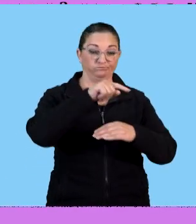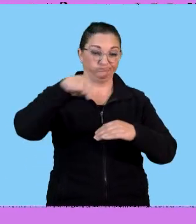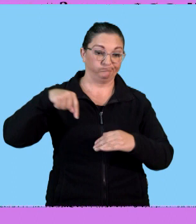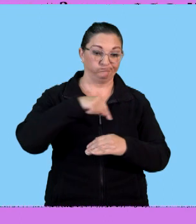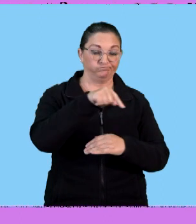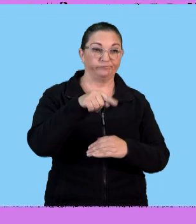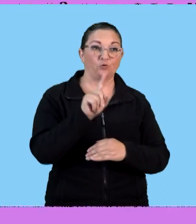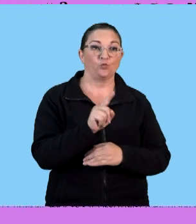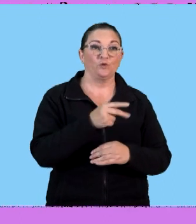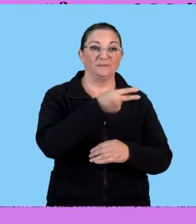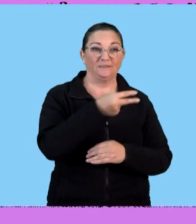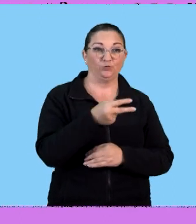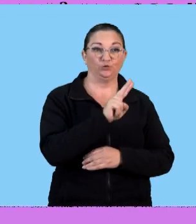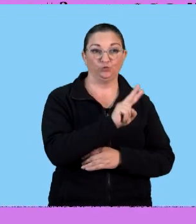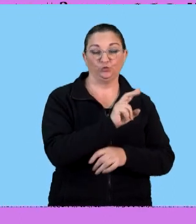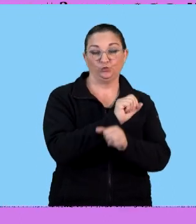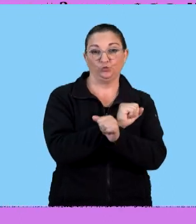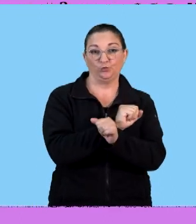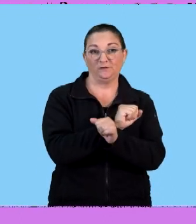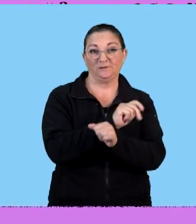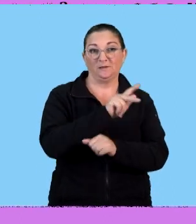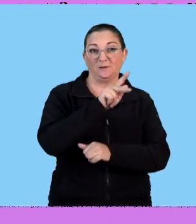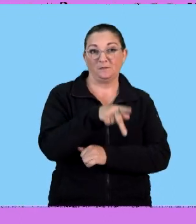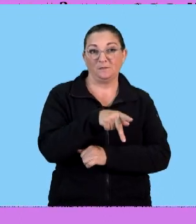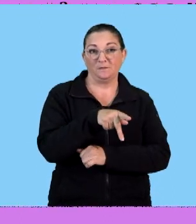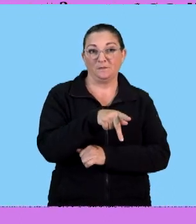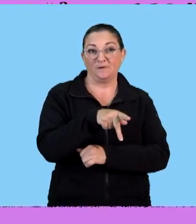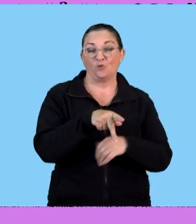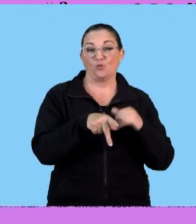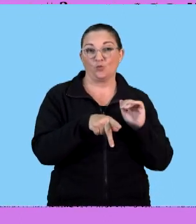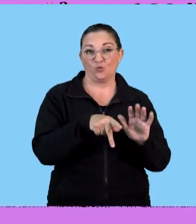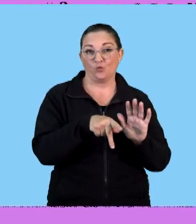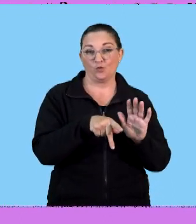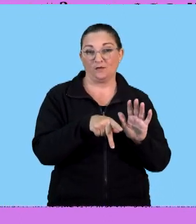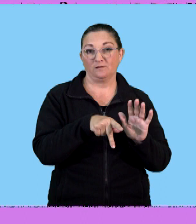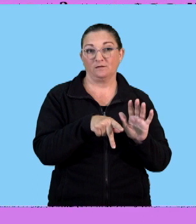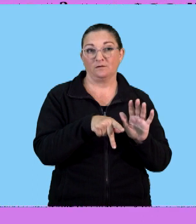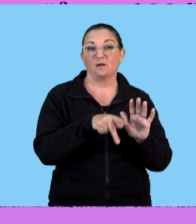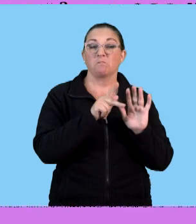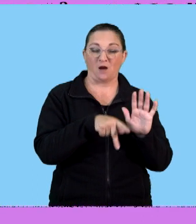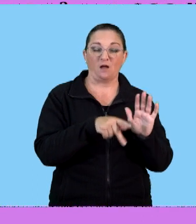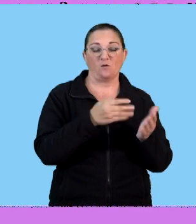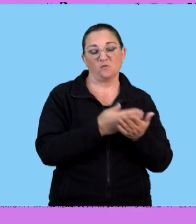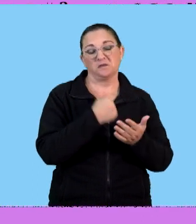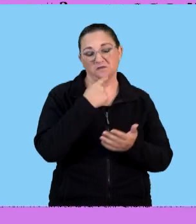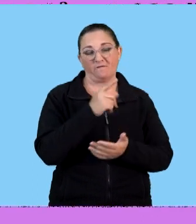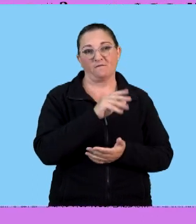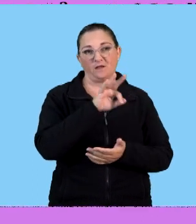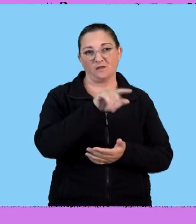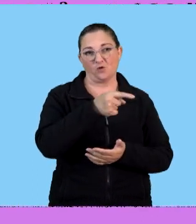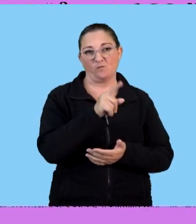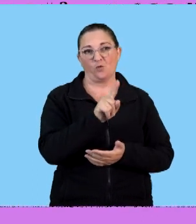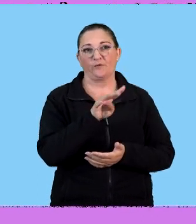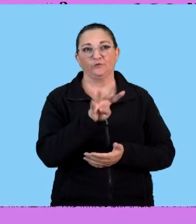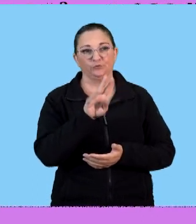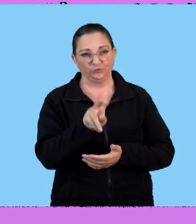circumference equals 2 multiply. Now we have to quickly stand still at this part. The radius, okay, pi is still